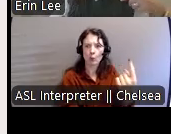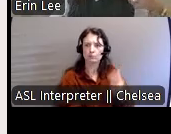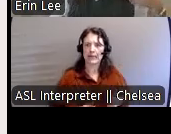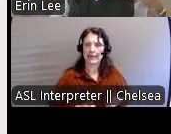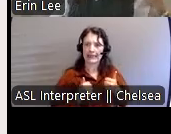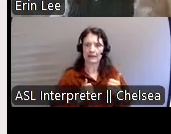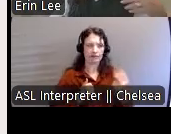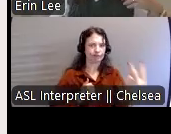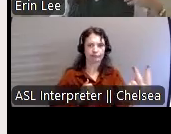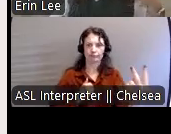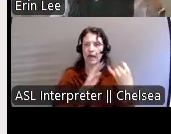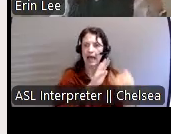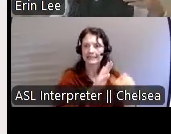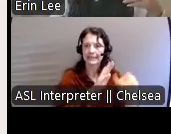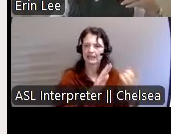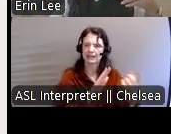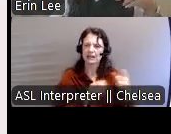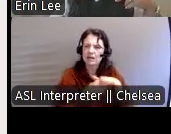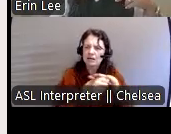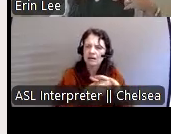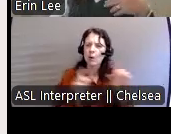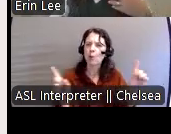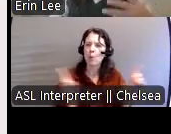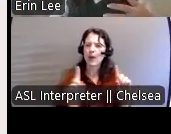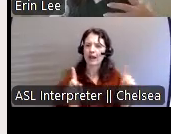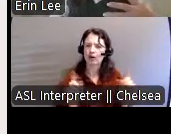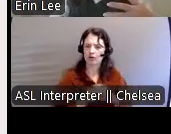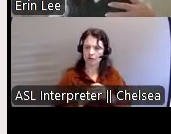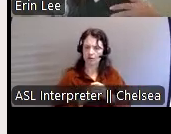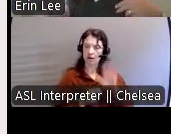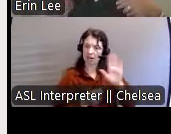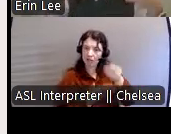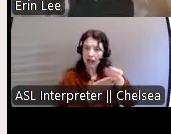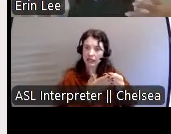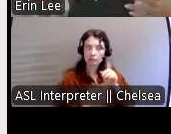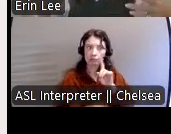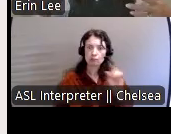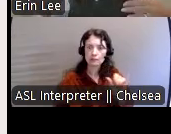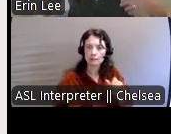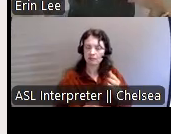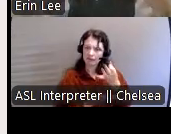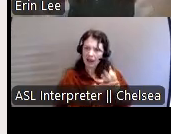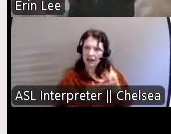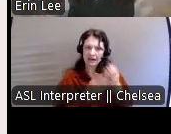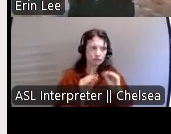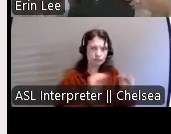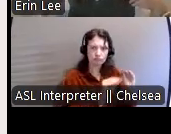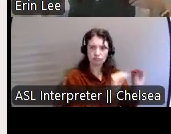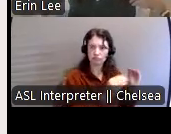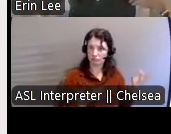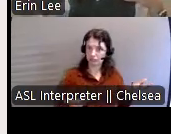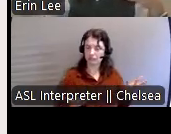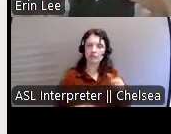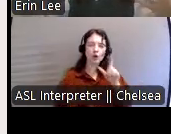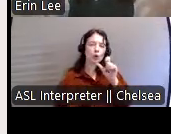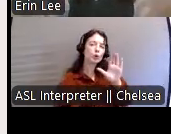on their own. What are their locations? What are their locations? What are their finances? What do they have access to? Who are their